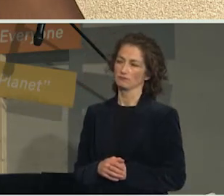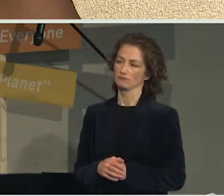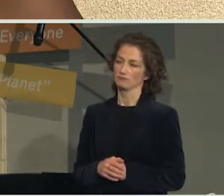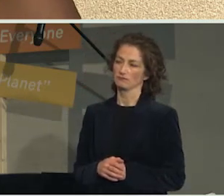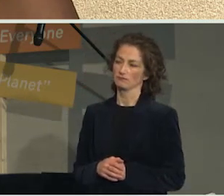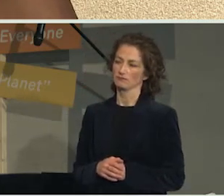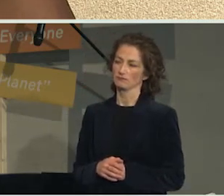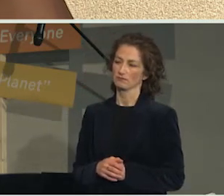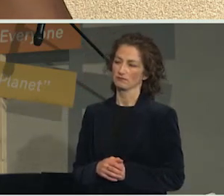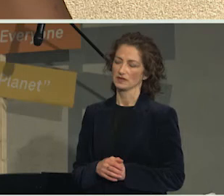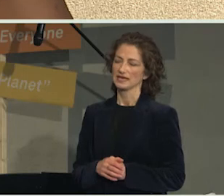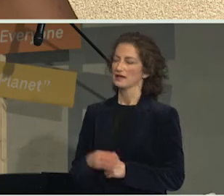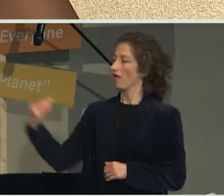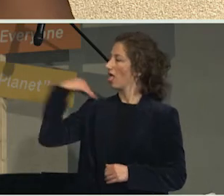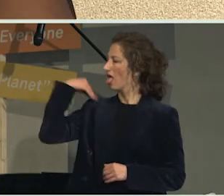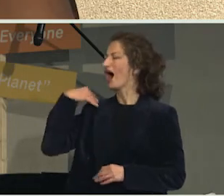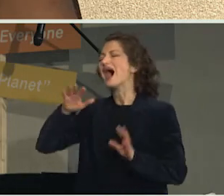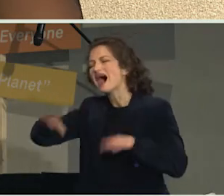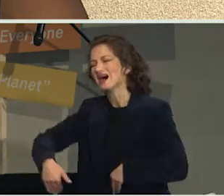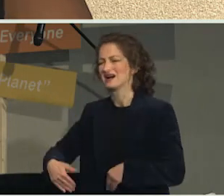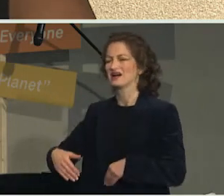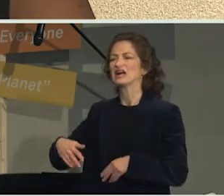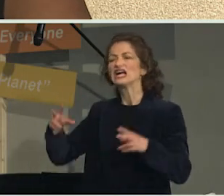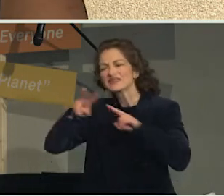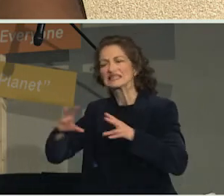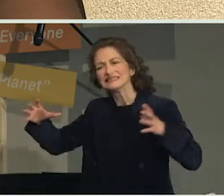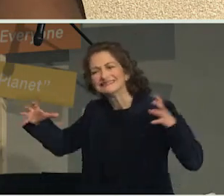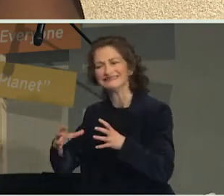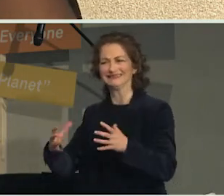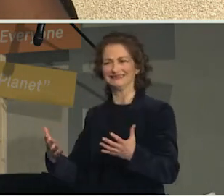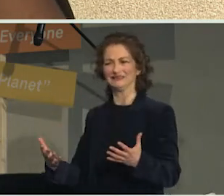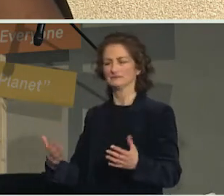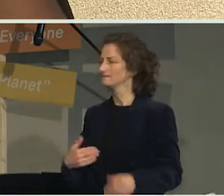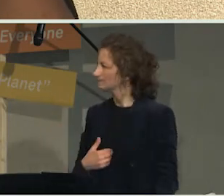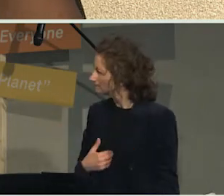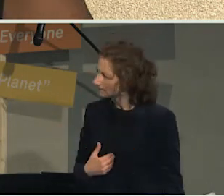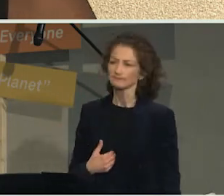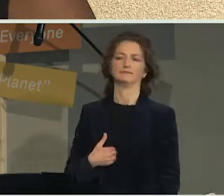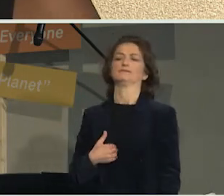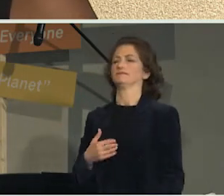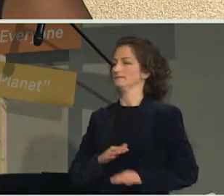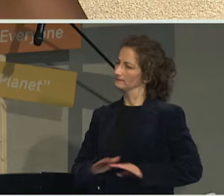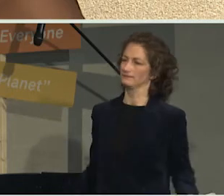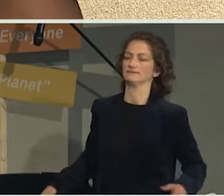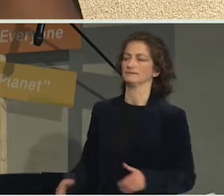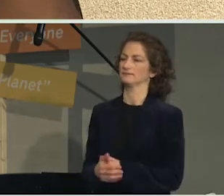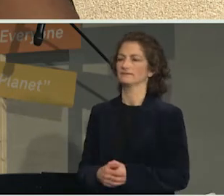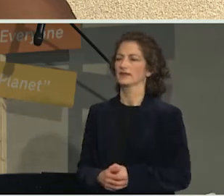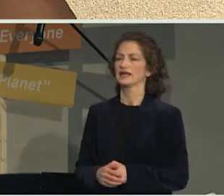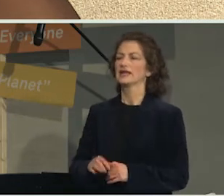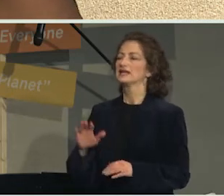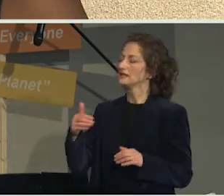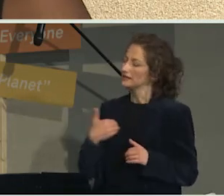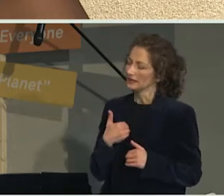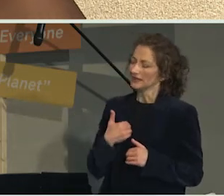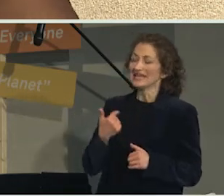to go along. It is the encounter that navigates my thinking. It disciplines my desire, to be